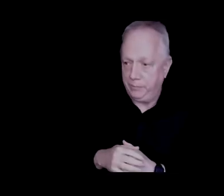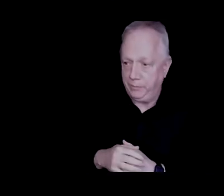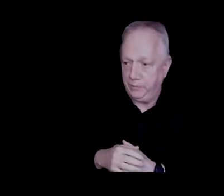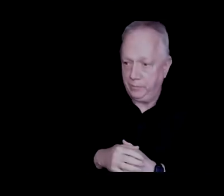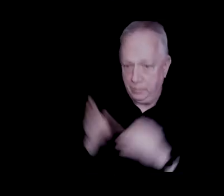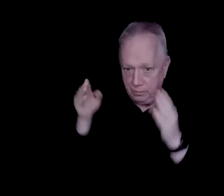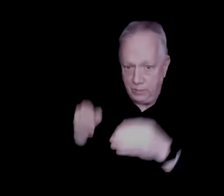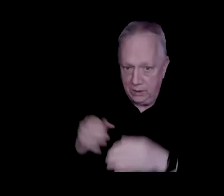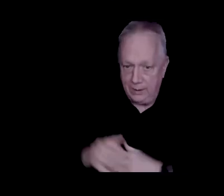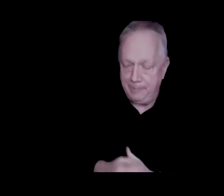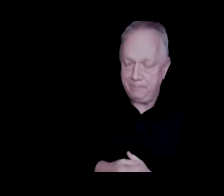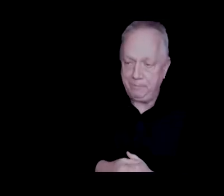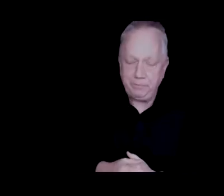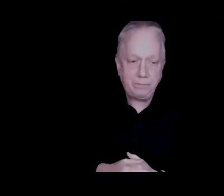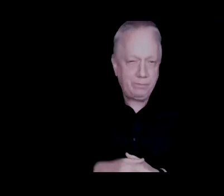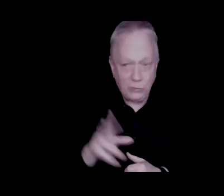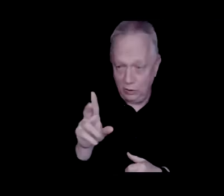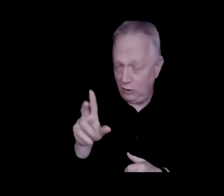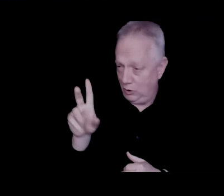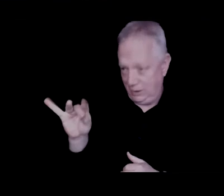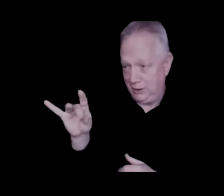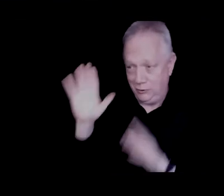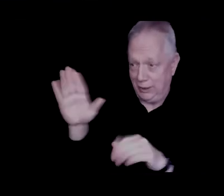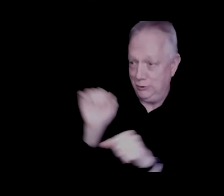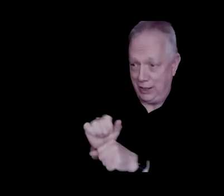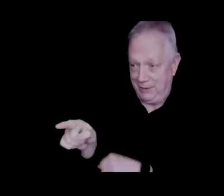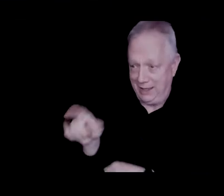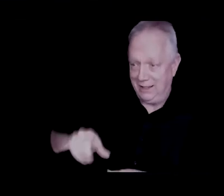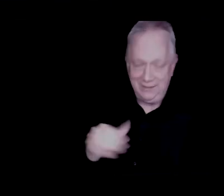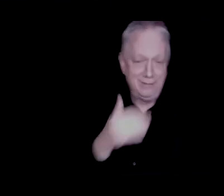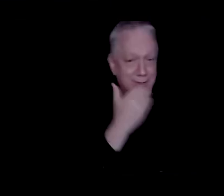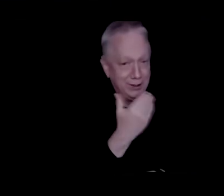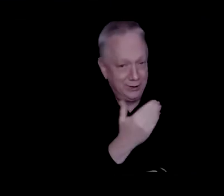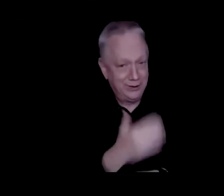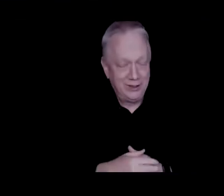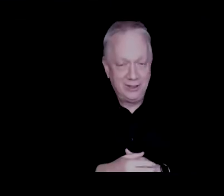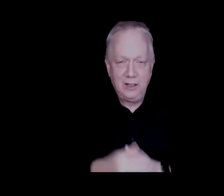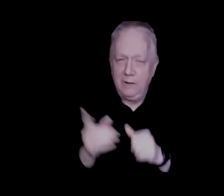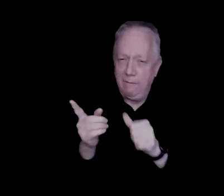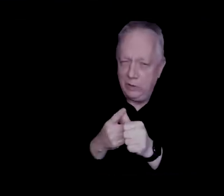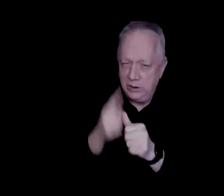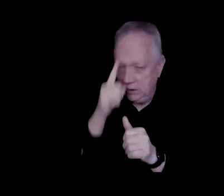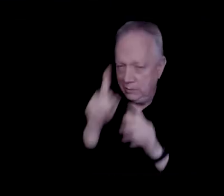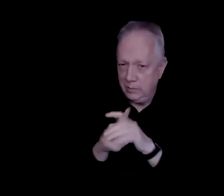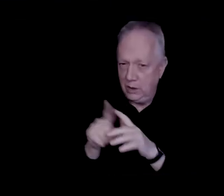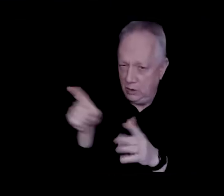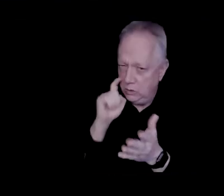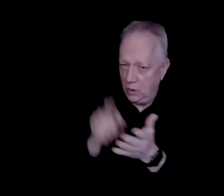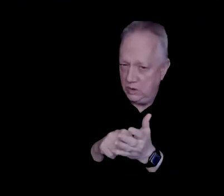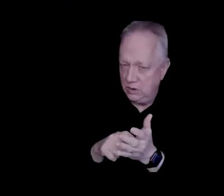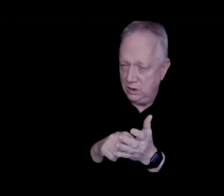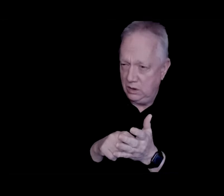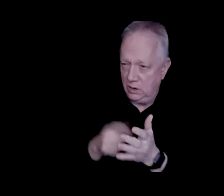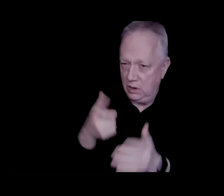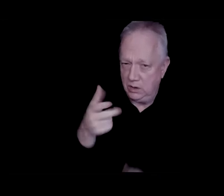see? Well, you did a great job of that, but thank you. The first thing that you notice is that there's